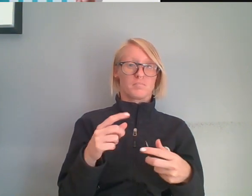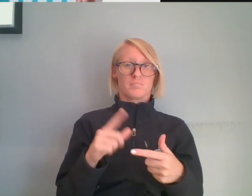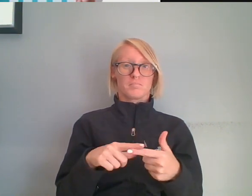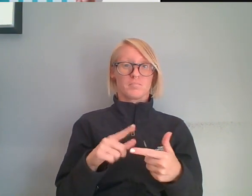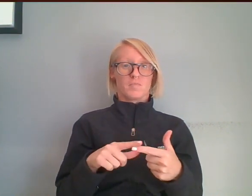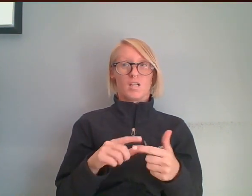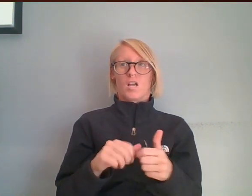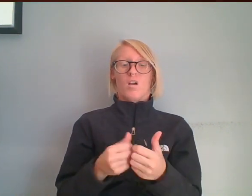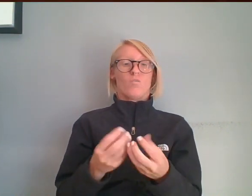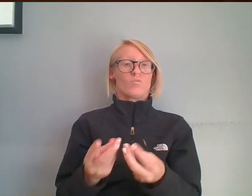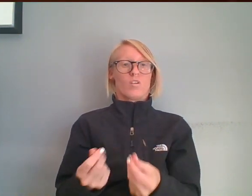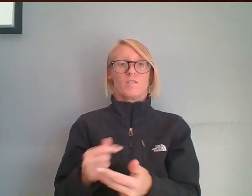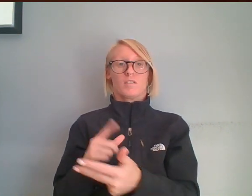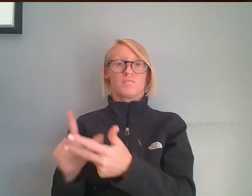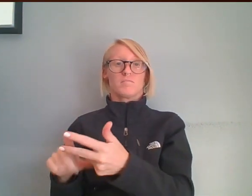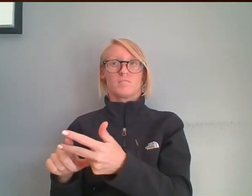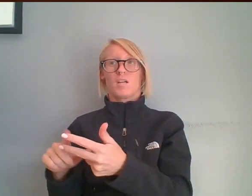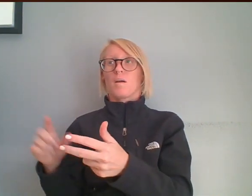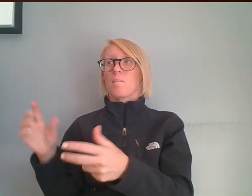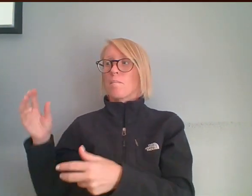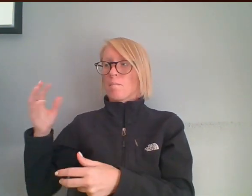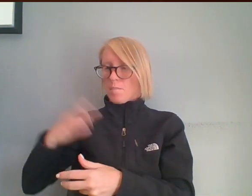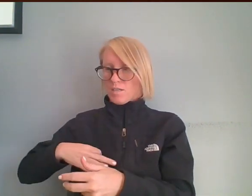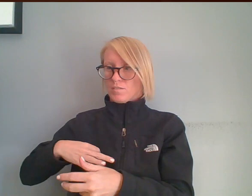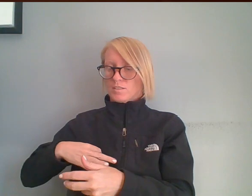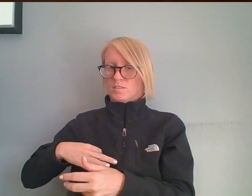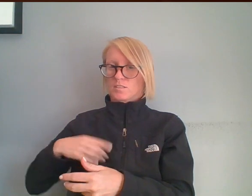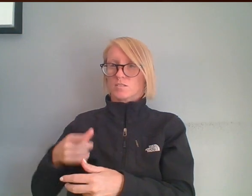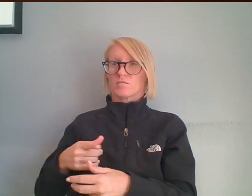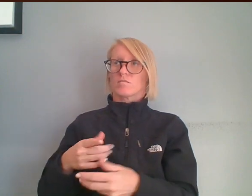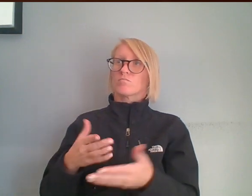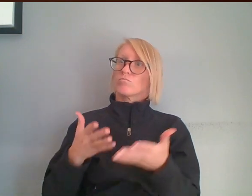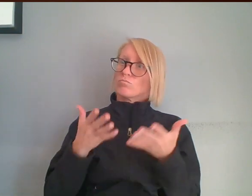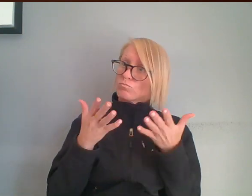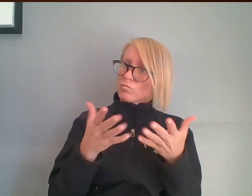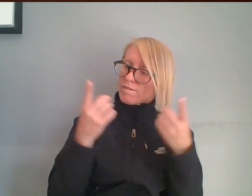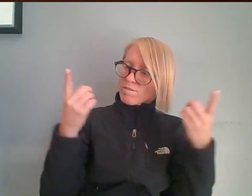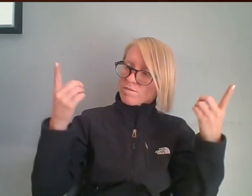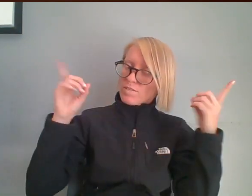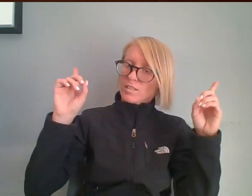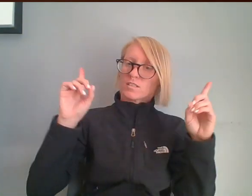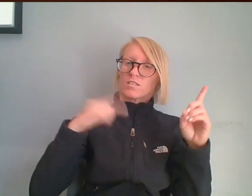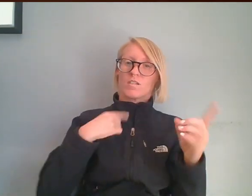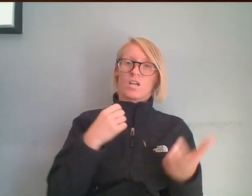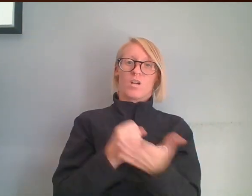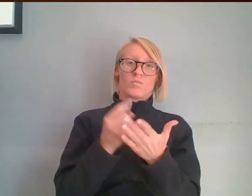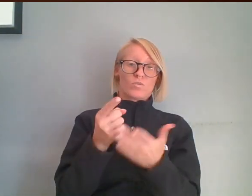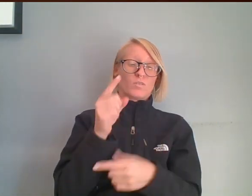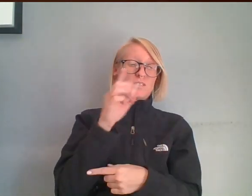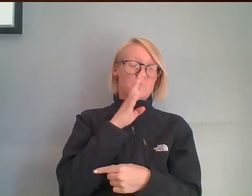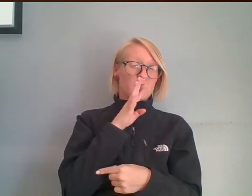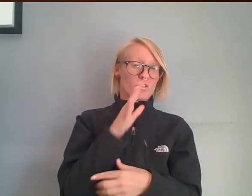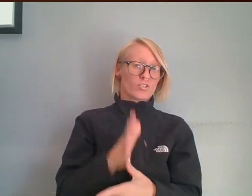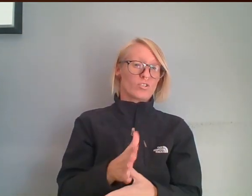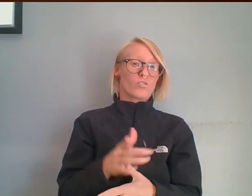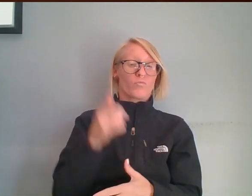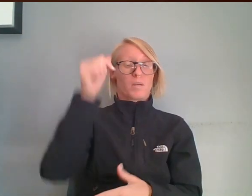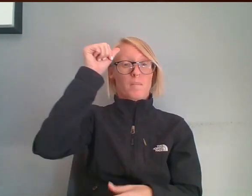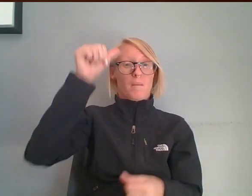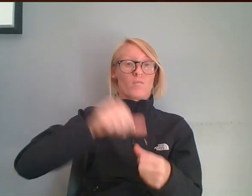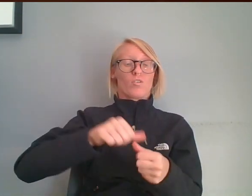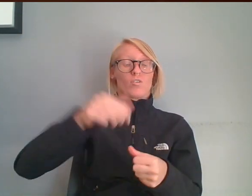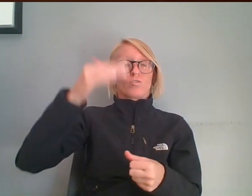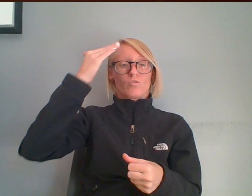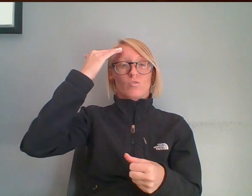and then you talk about the benefits of following through on it. Very persuasive, very effective. Helps you as the speaker remember it, helps your audience know where you're going